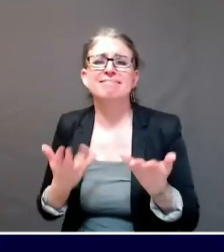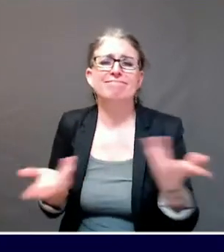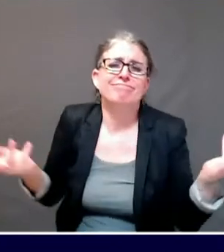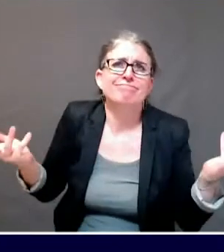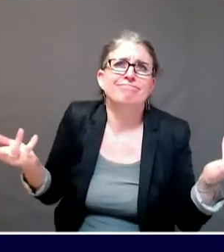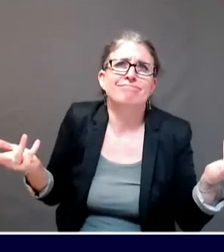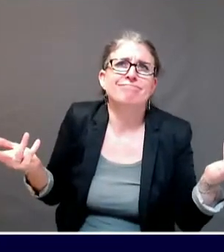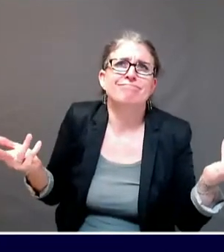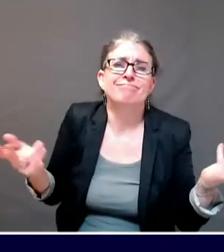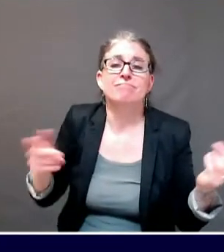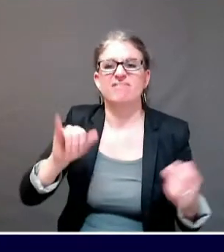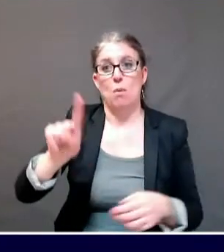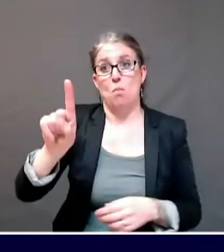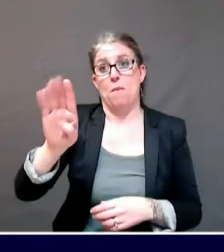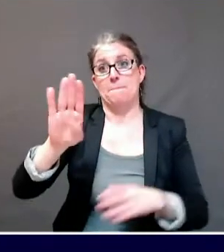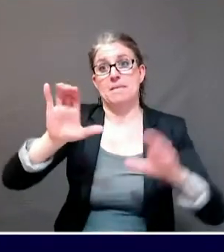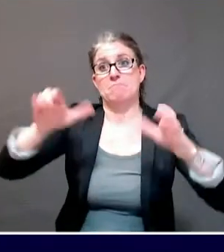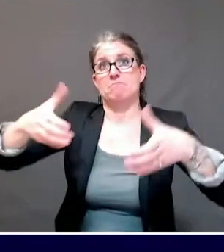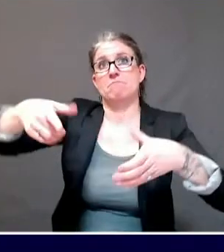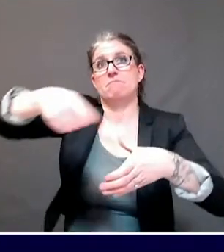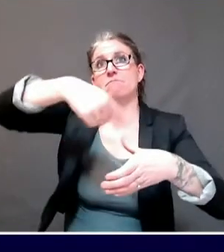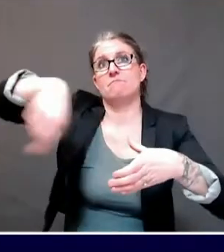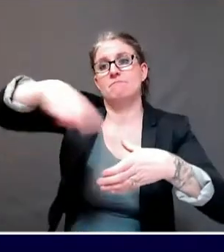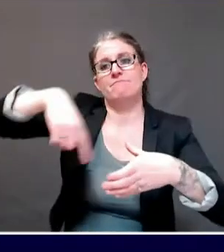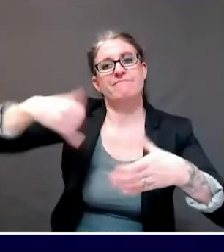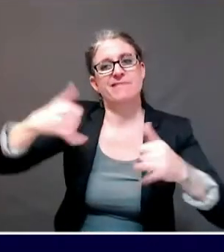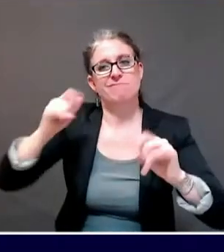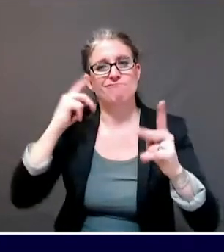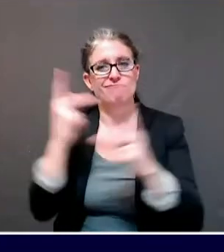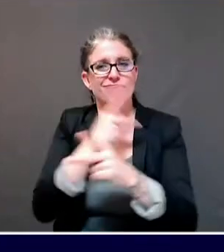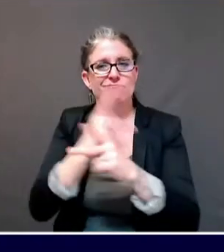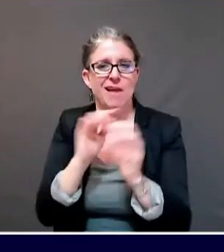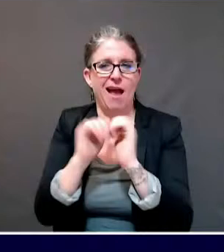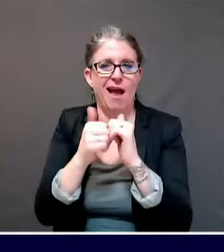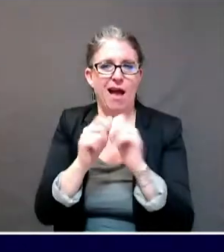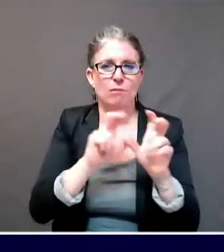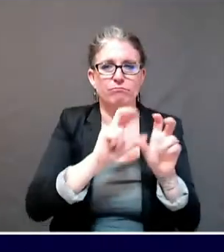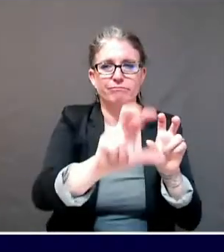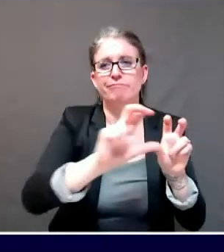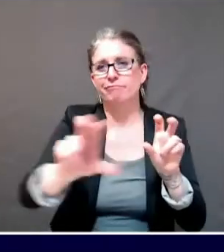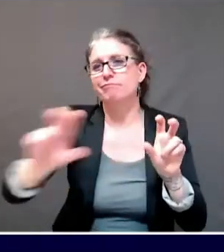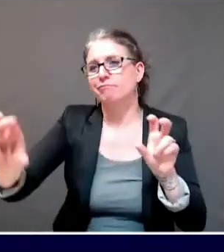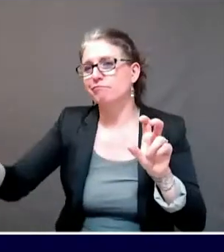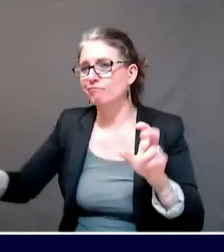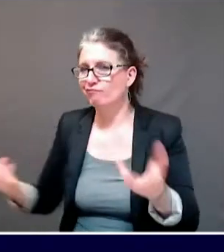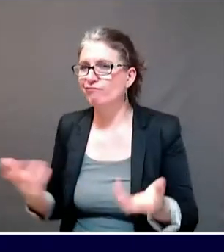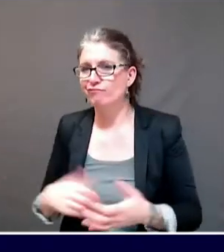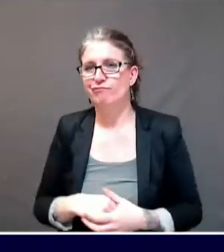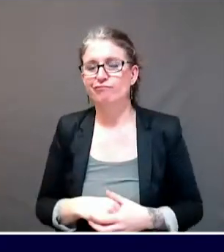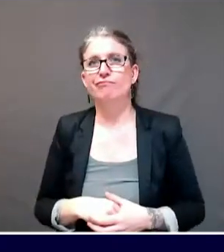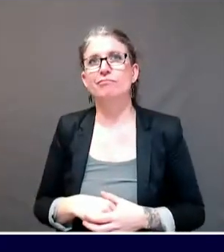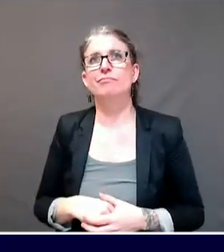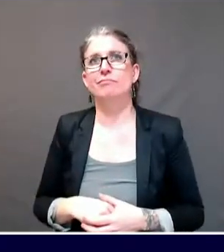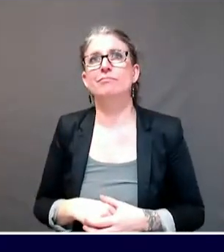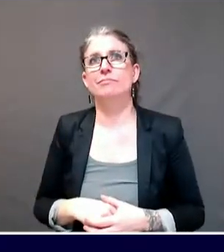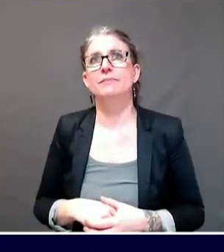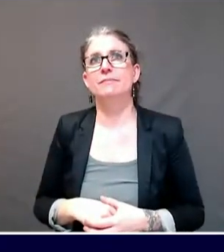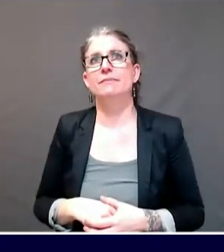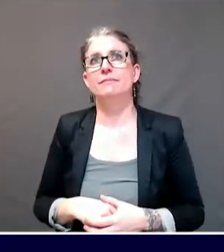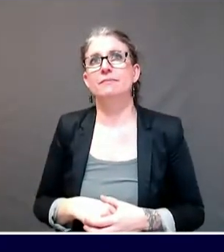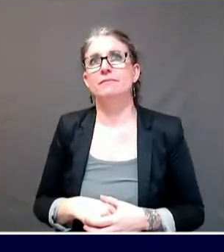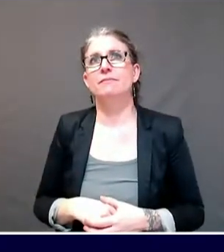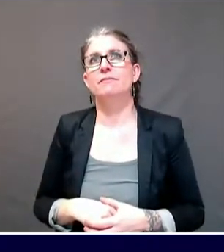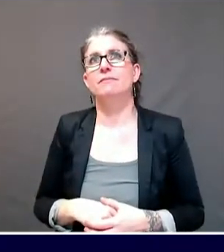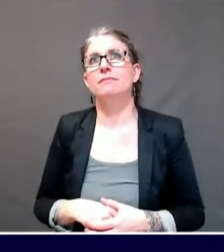we got to start somewhere, maybe we start with the groups that are within 1B, the very oldest, or the